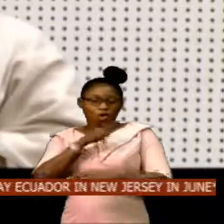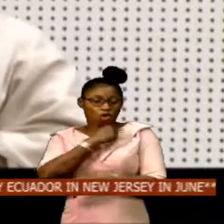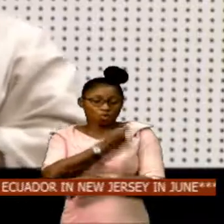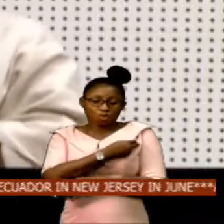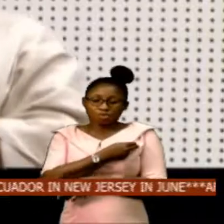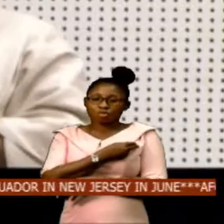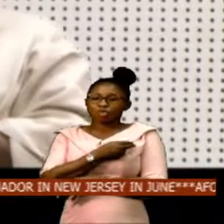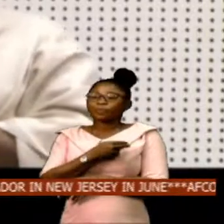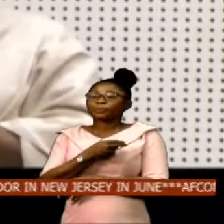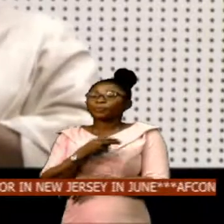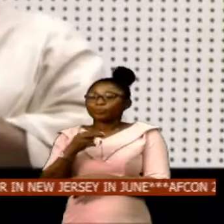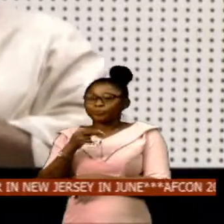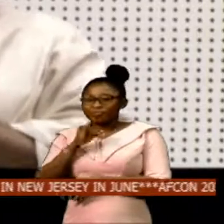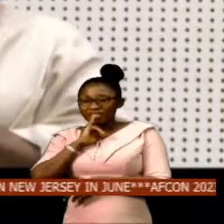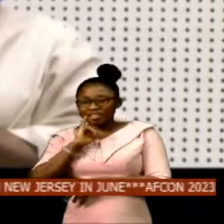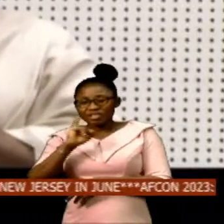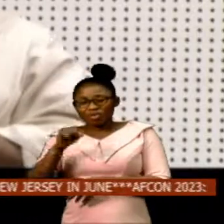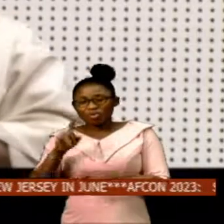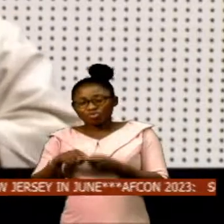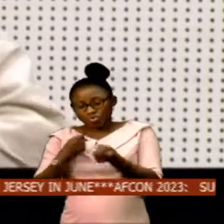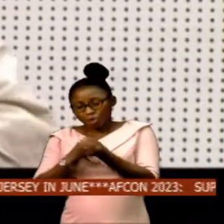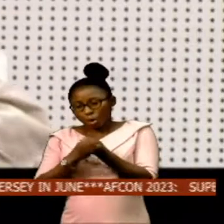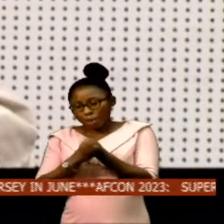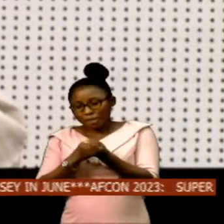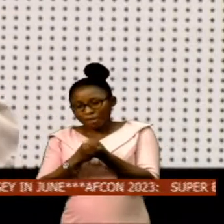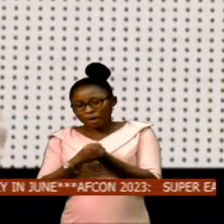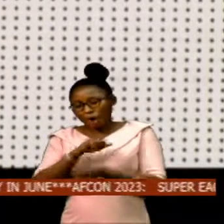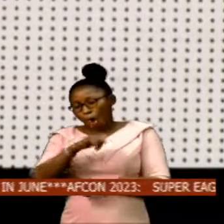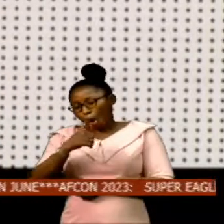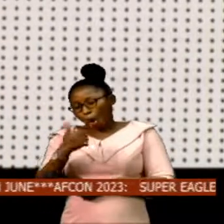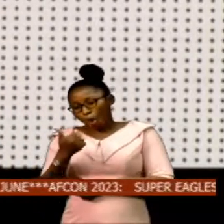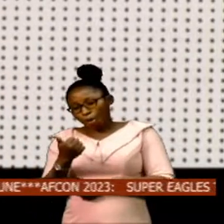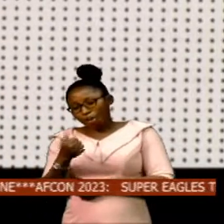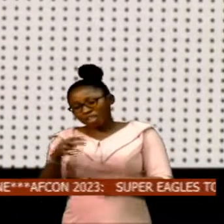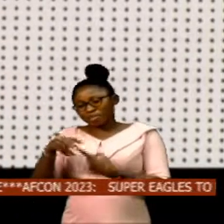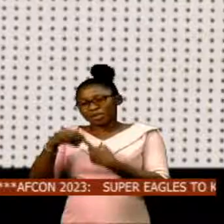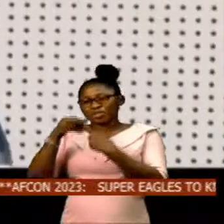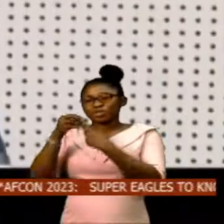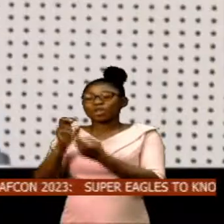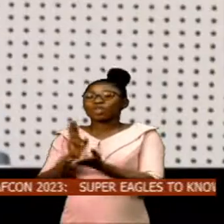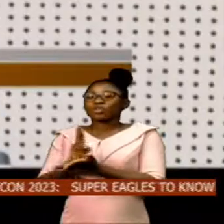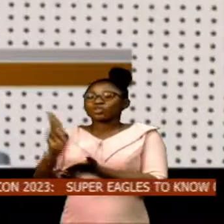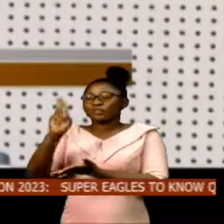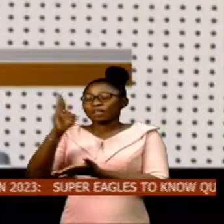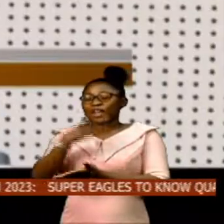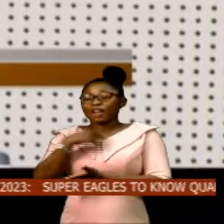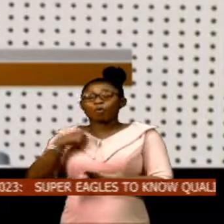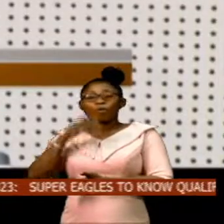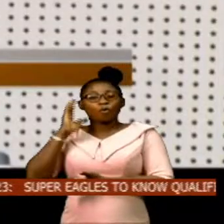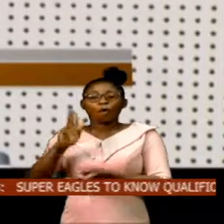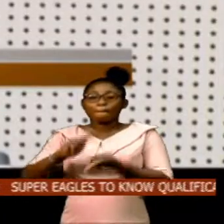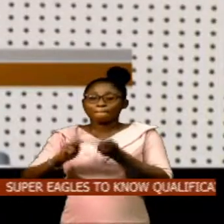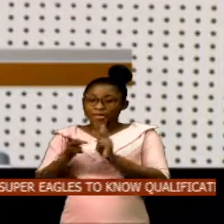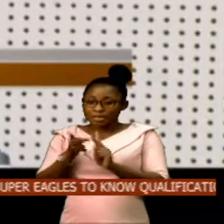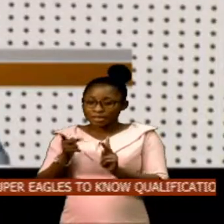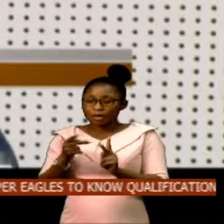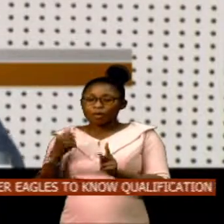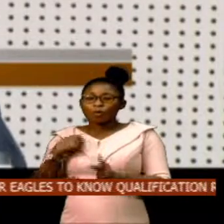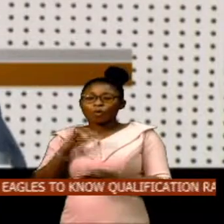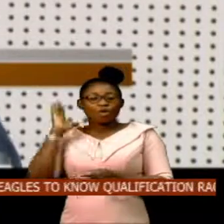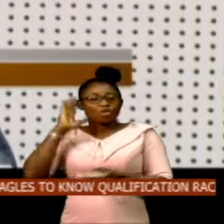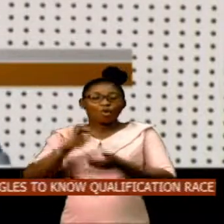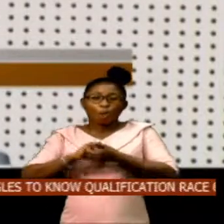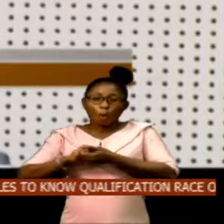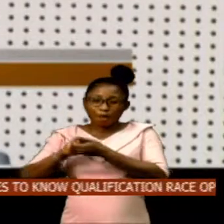Hospital on one hand is just to complement other specialized universities. And we will partner, we